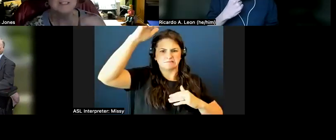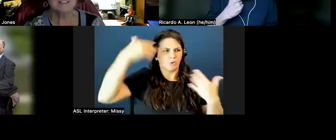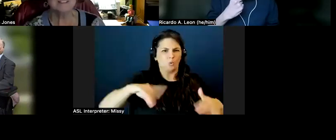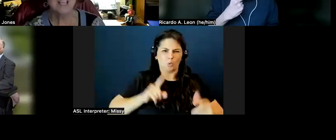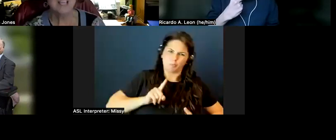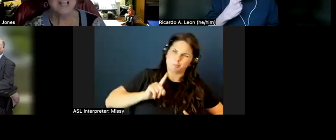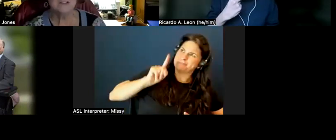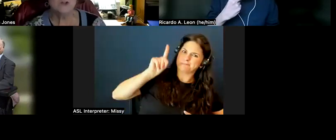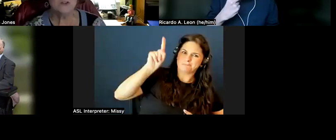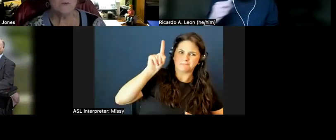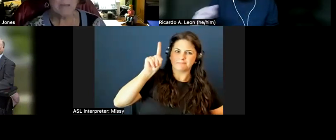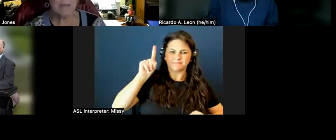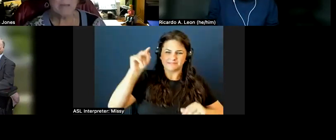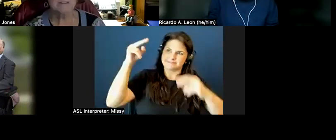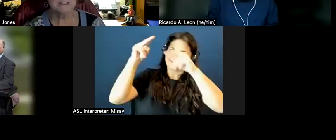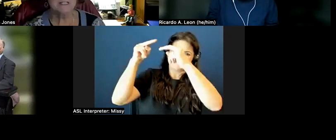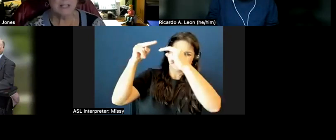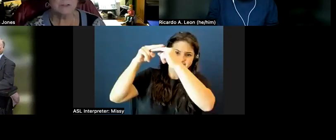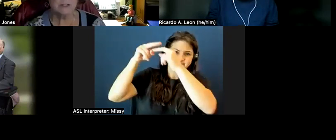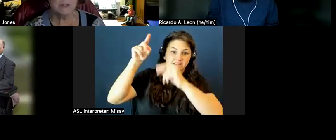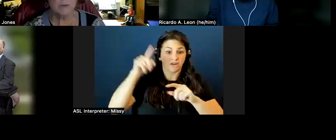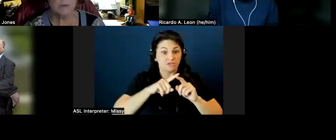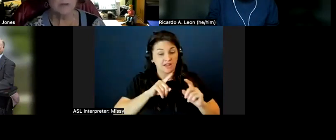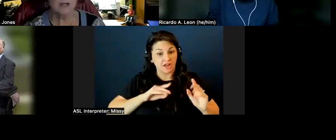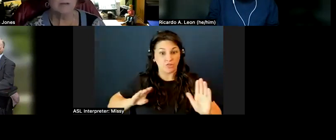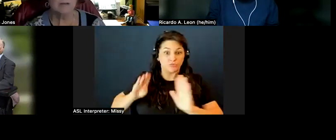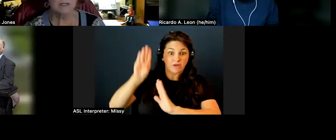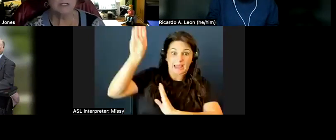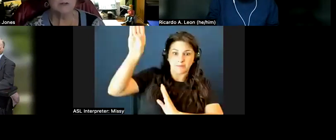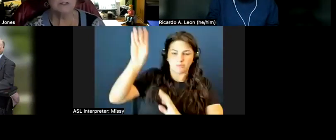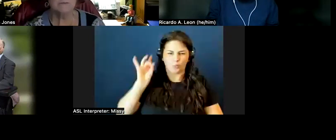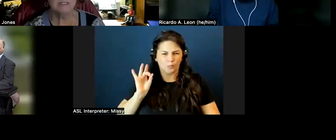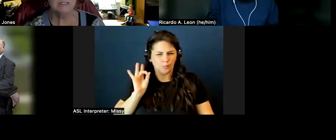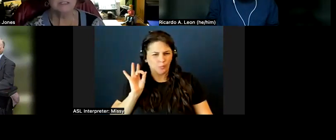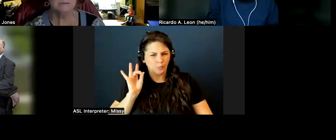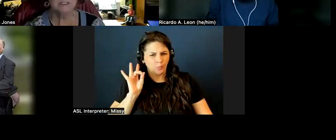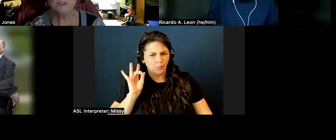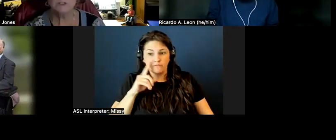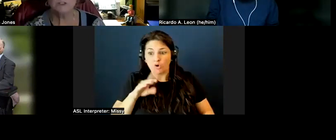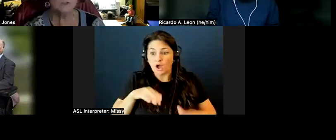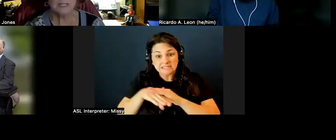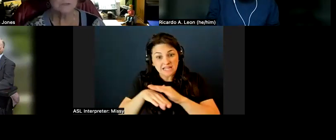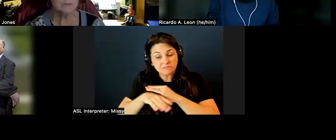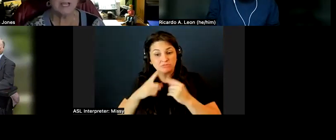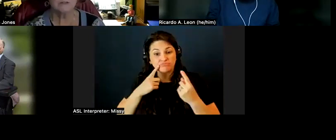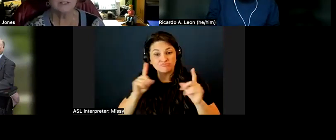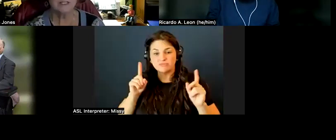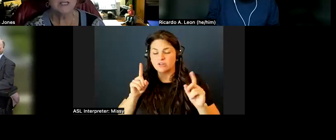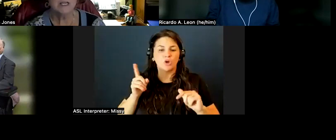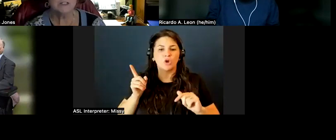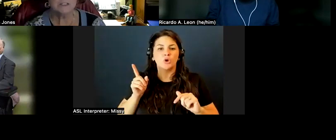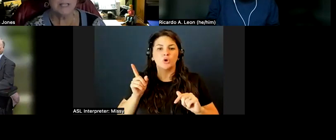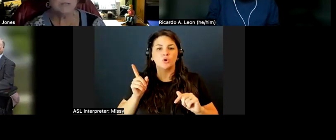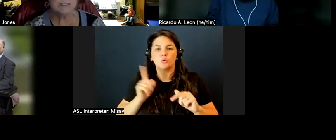a distance. And so the ramp was significant. Actually, the ramp, in order to be accessible, because you couldn't do a lot of switchbacks or